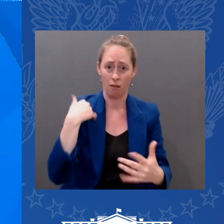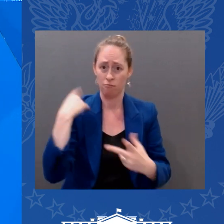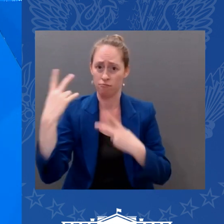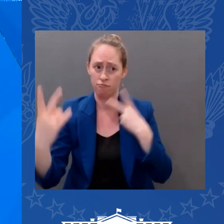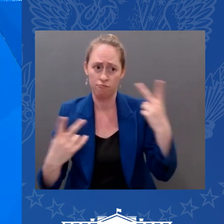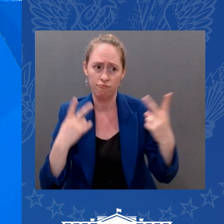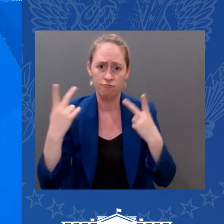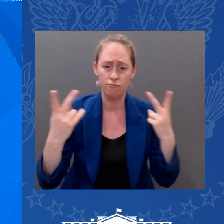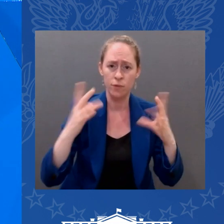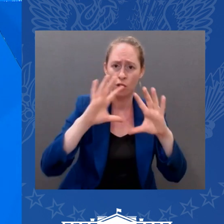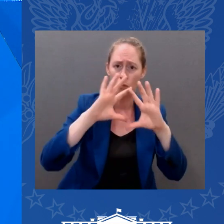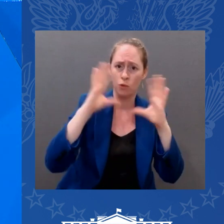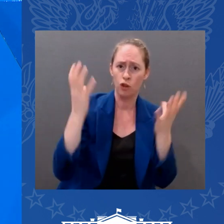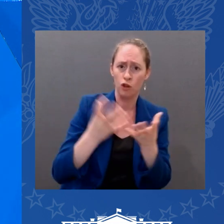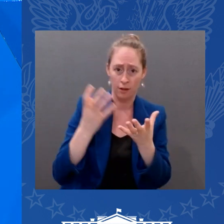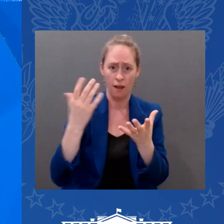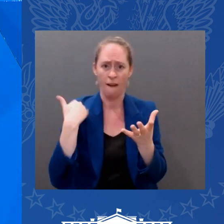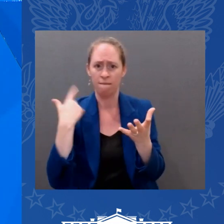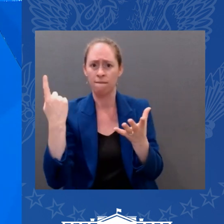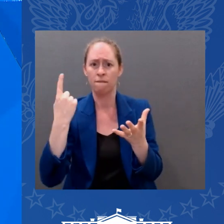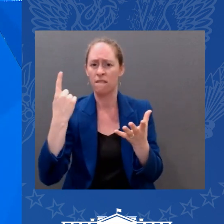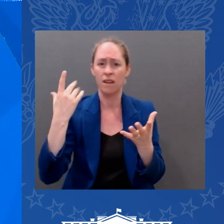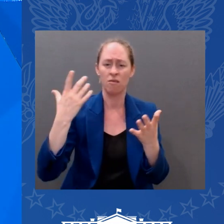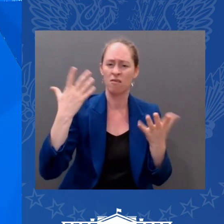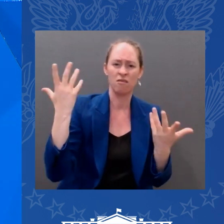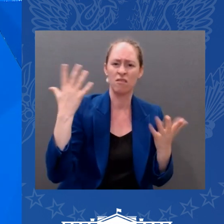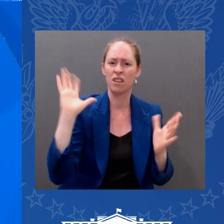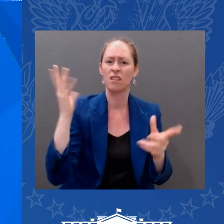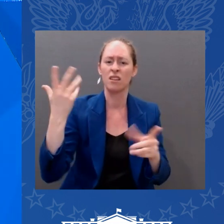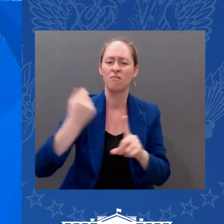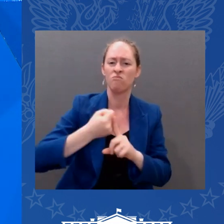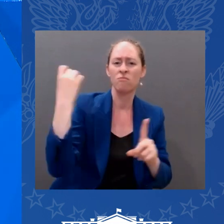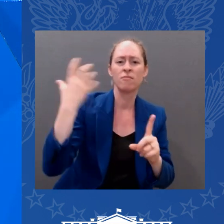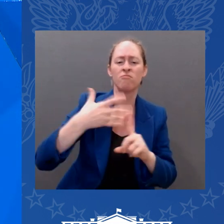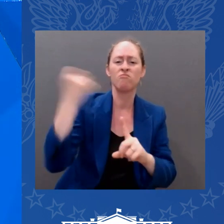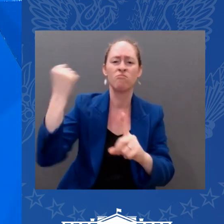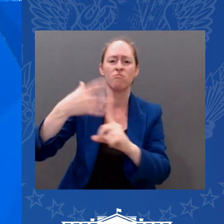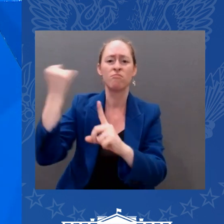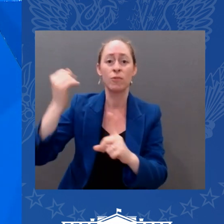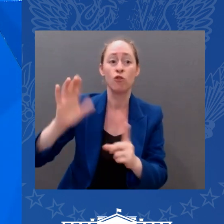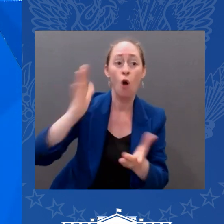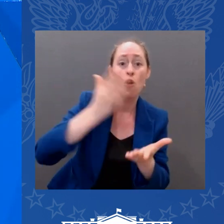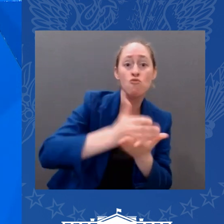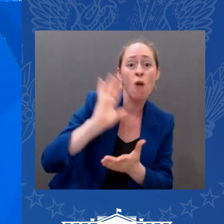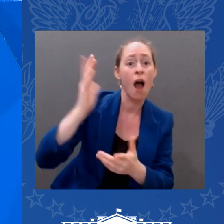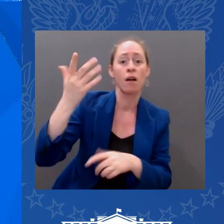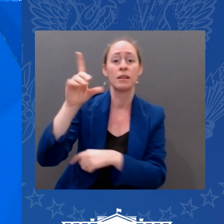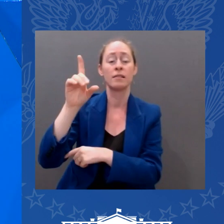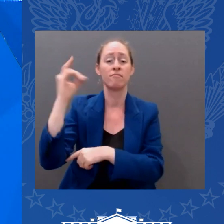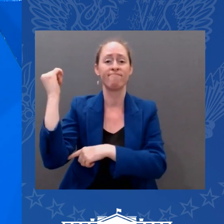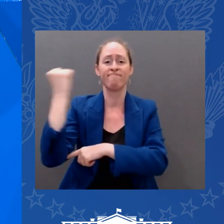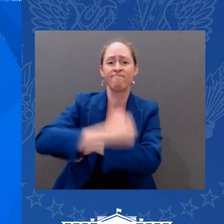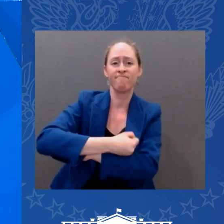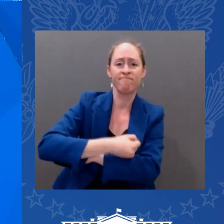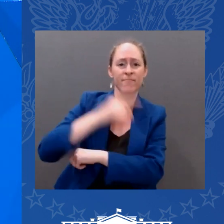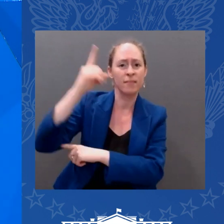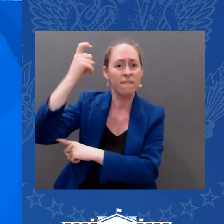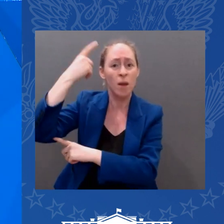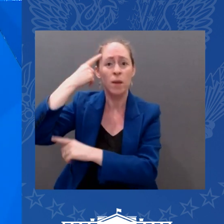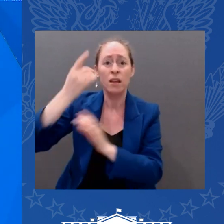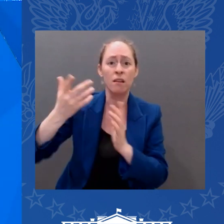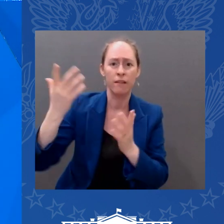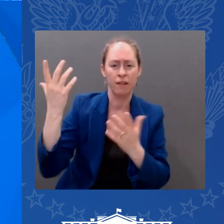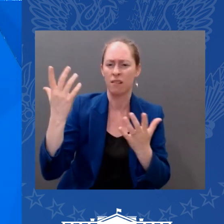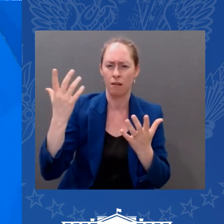again and renew our conviction that democracy is not only the defining feature of American histories, but the